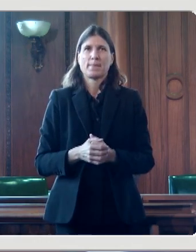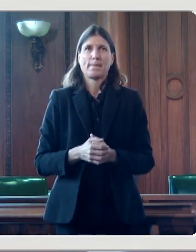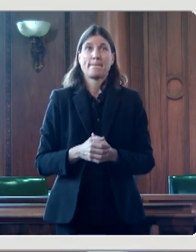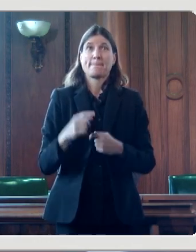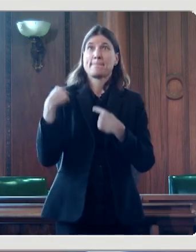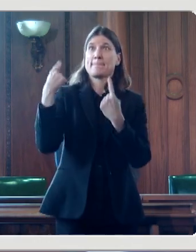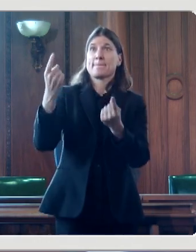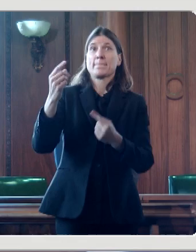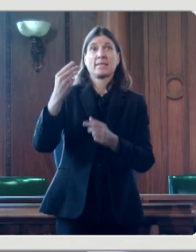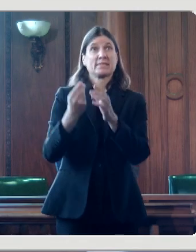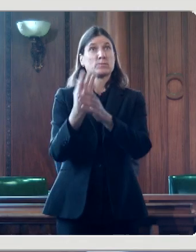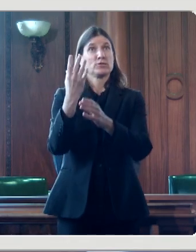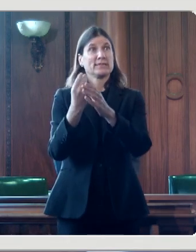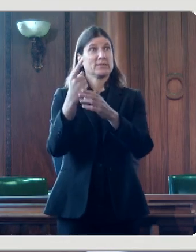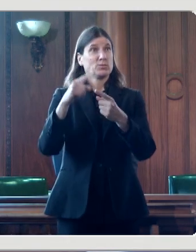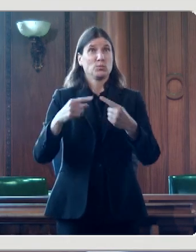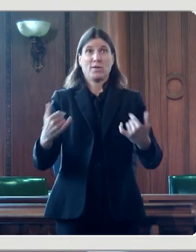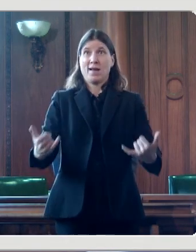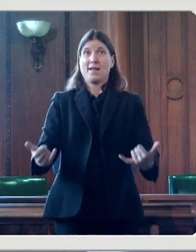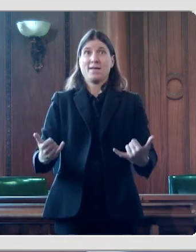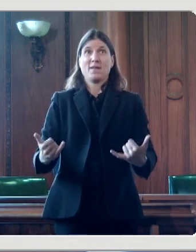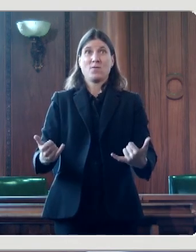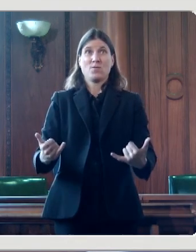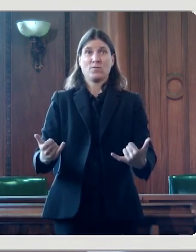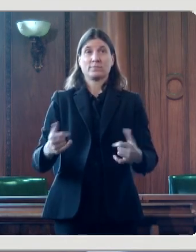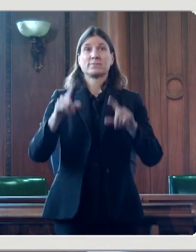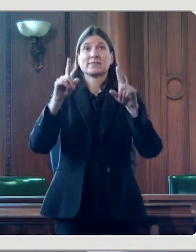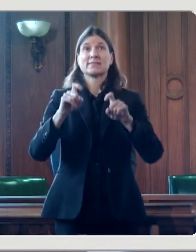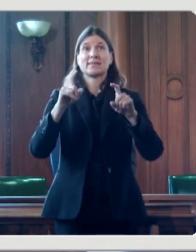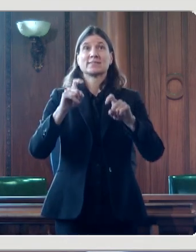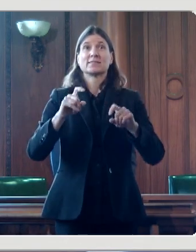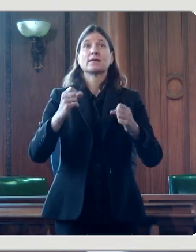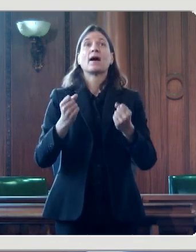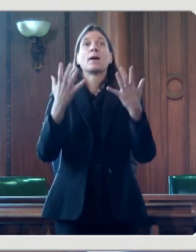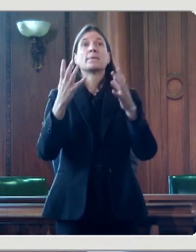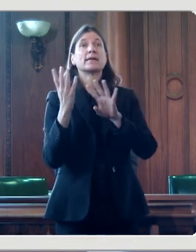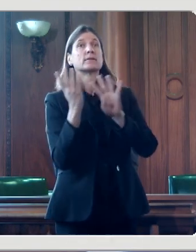tested 211,000 individuals for COVID-19.